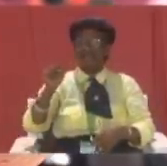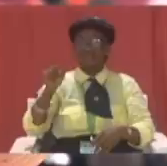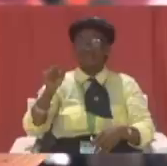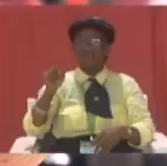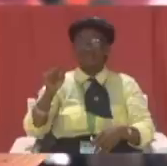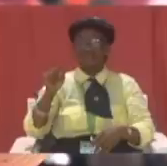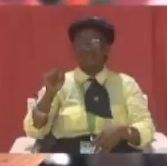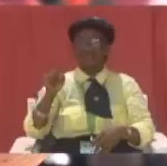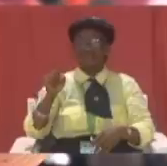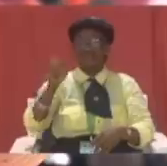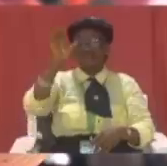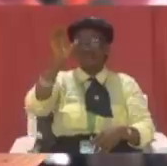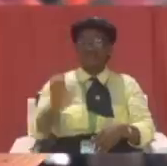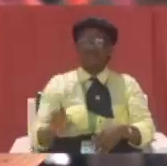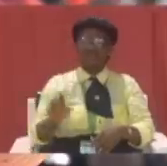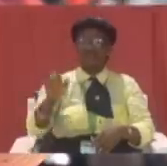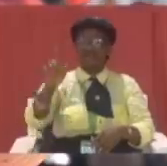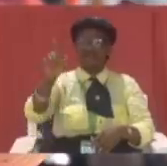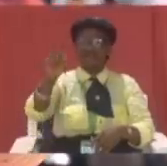chapter 20,